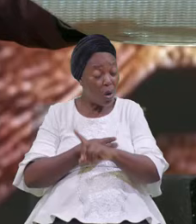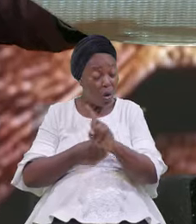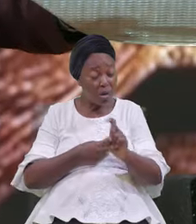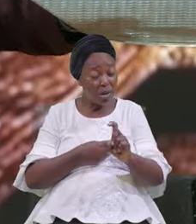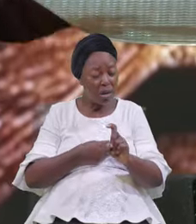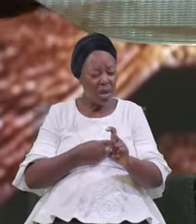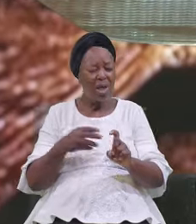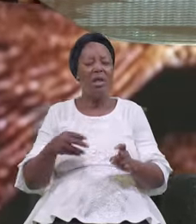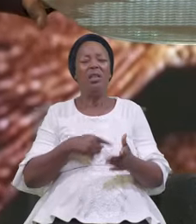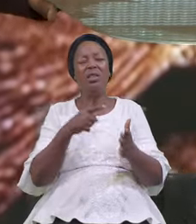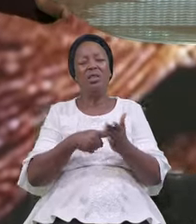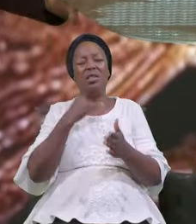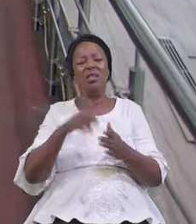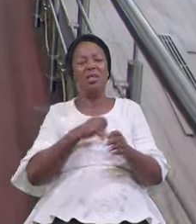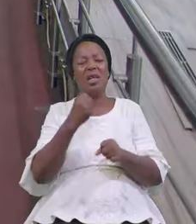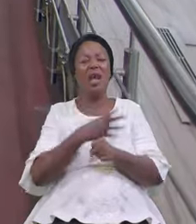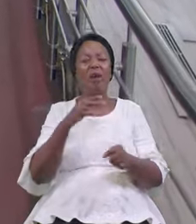the year of fulfillment,